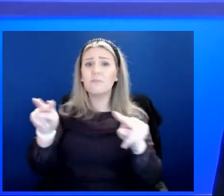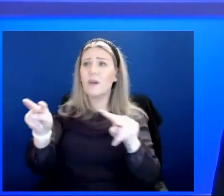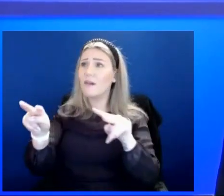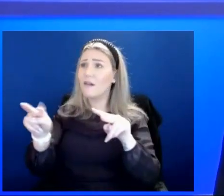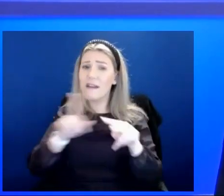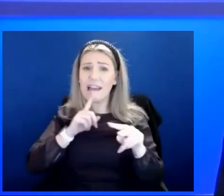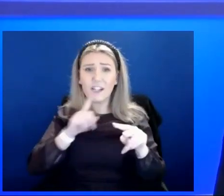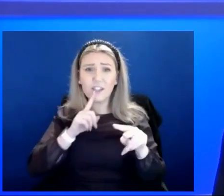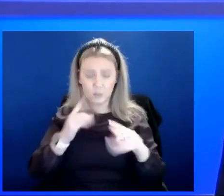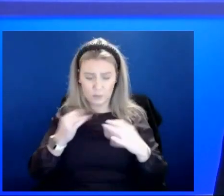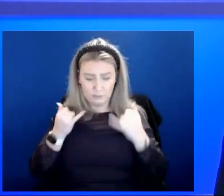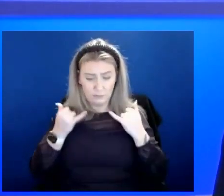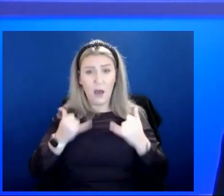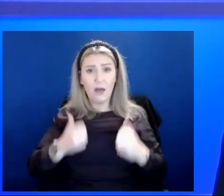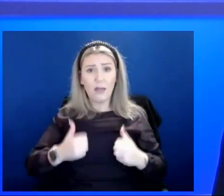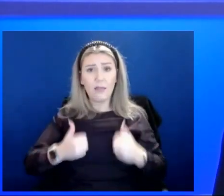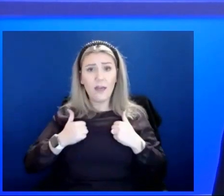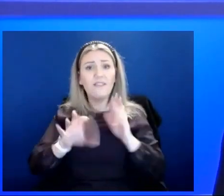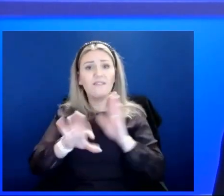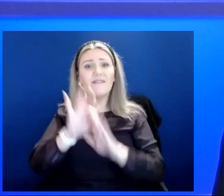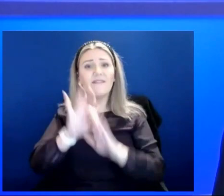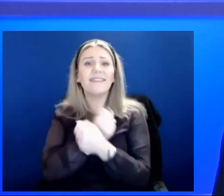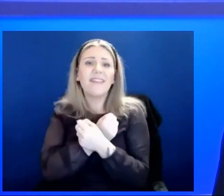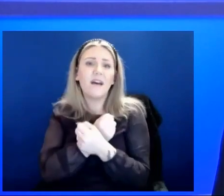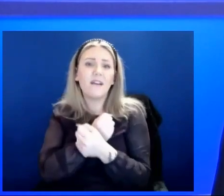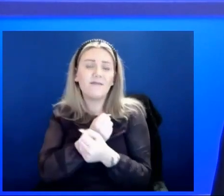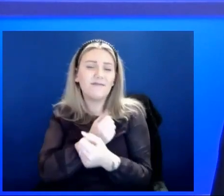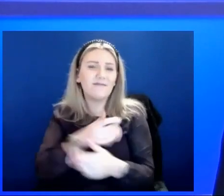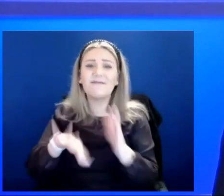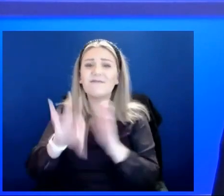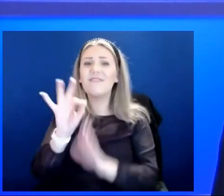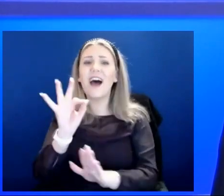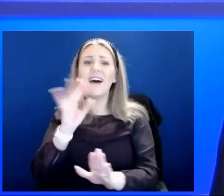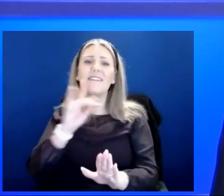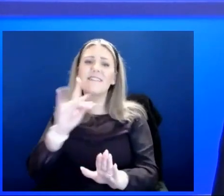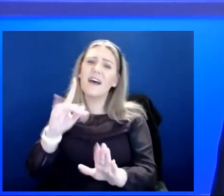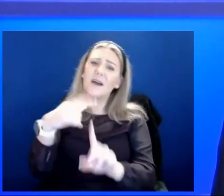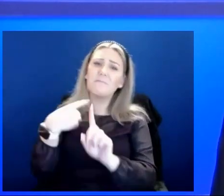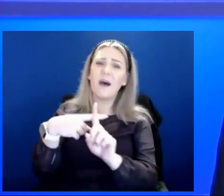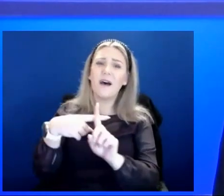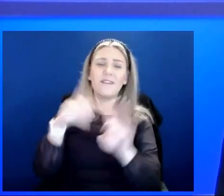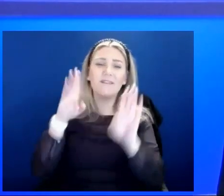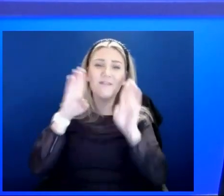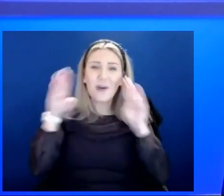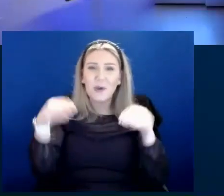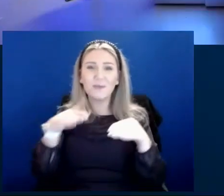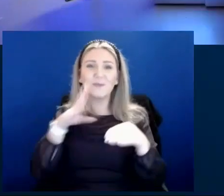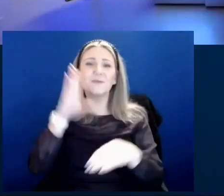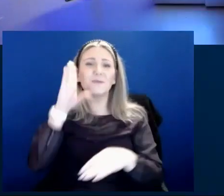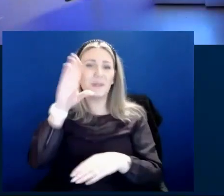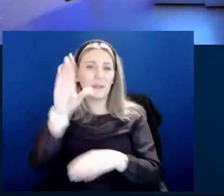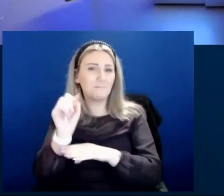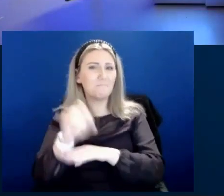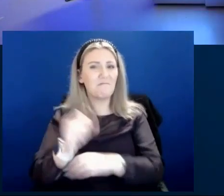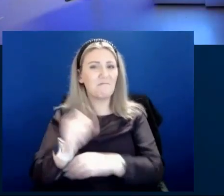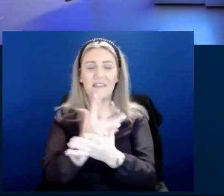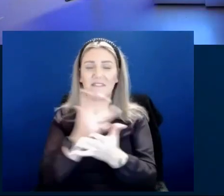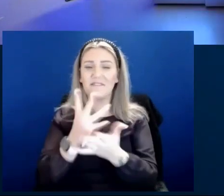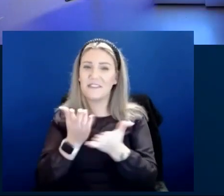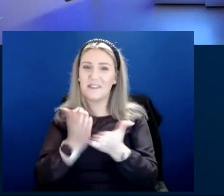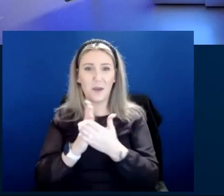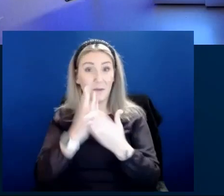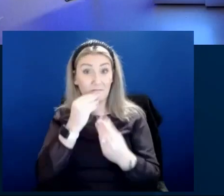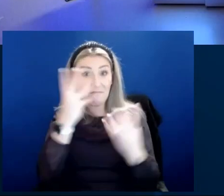life, find that love, find that light, let that be your focus. You're going to make it through this and everything will be all right. Beautifully said. Thank you so